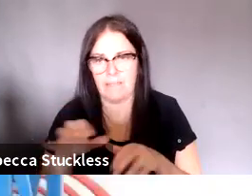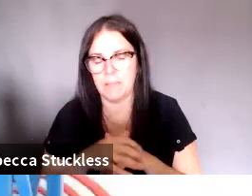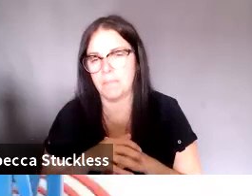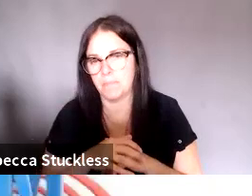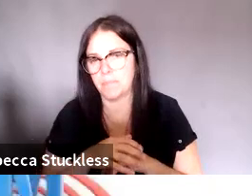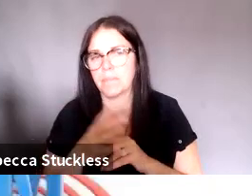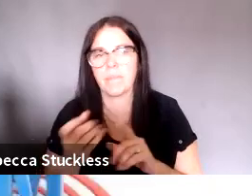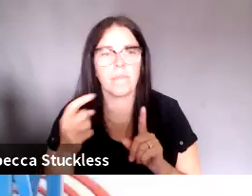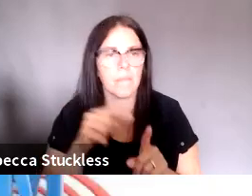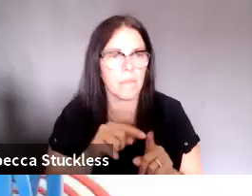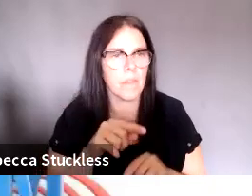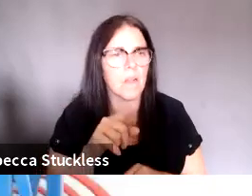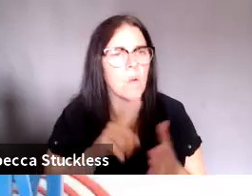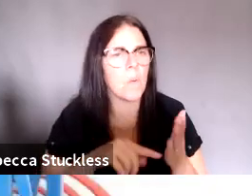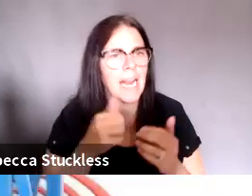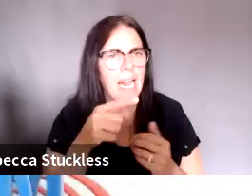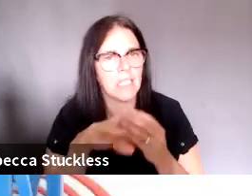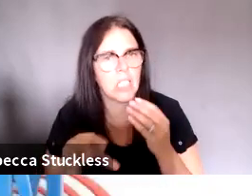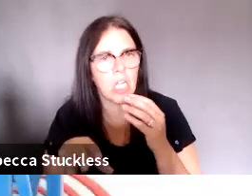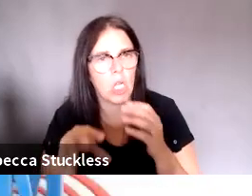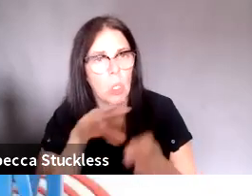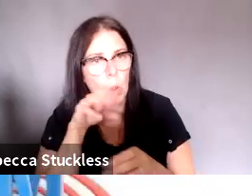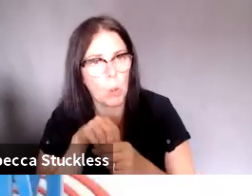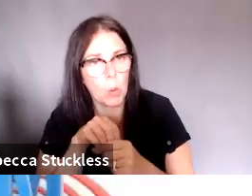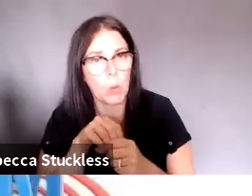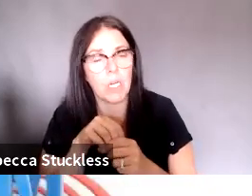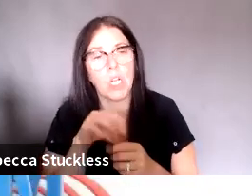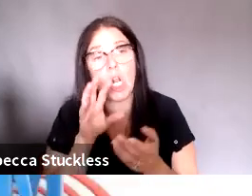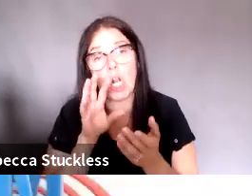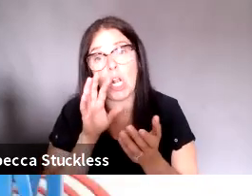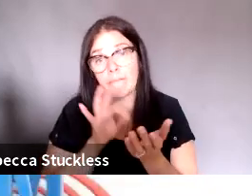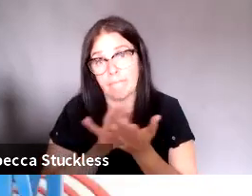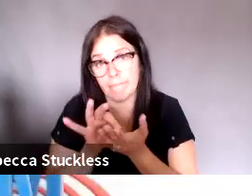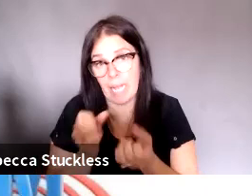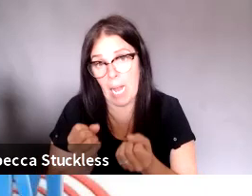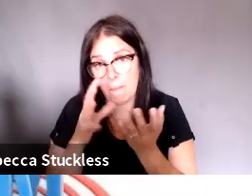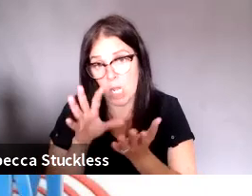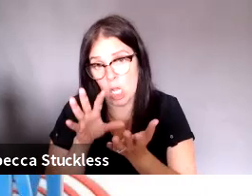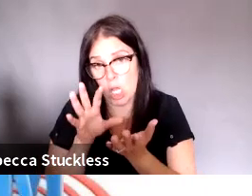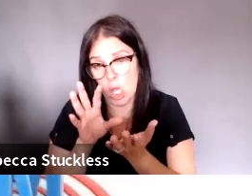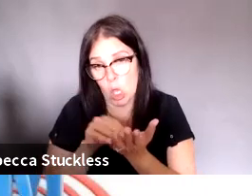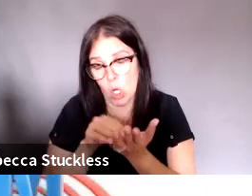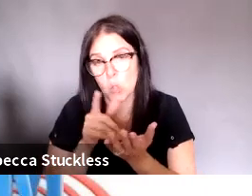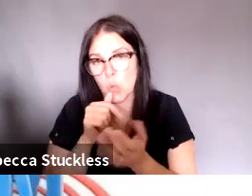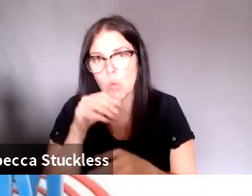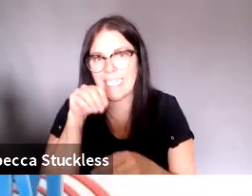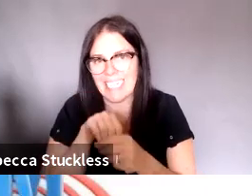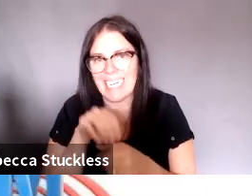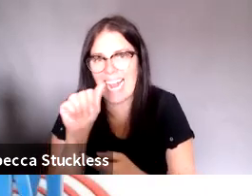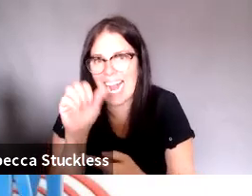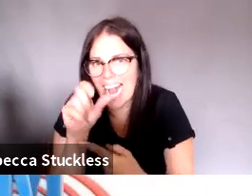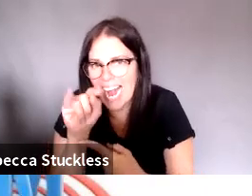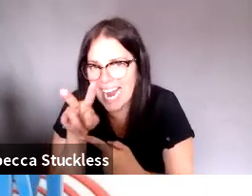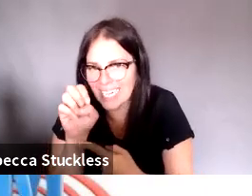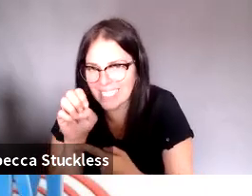What does it actually include? It includes the number of all learners with an active service plan. It's got to be in the active